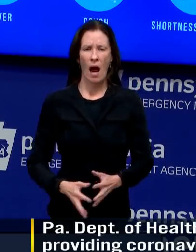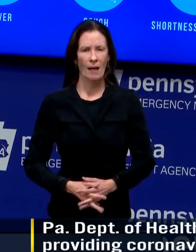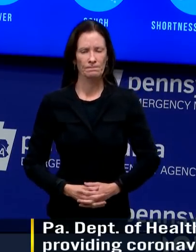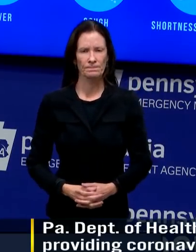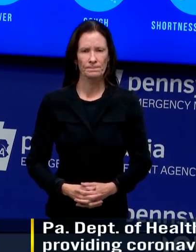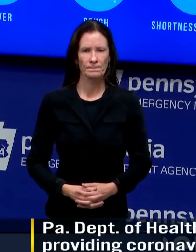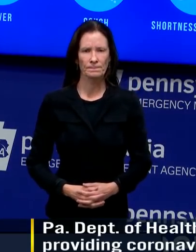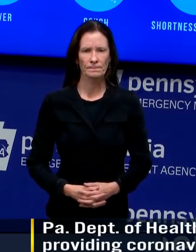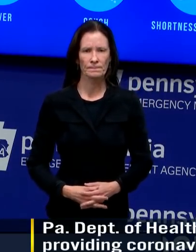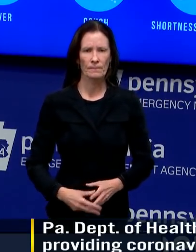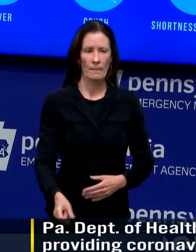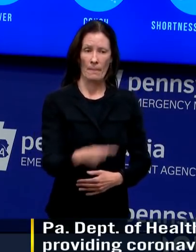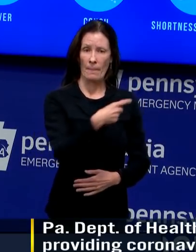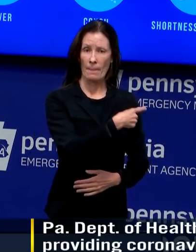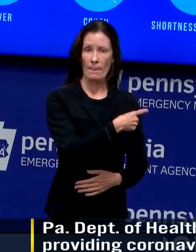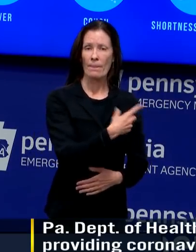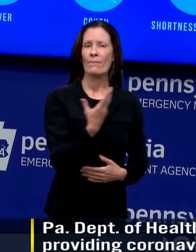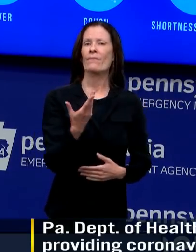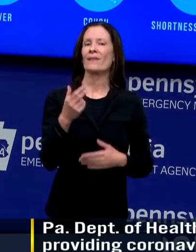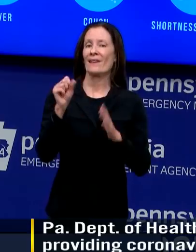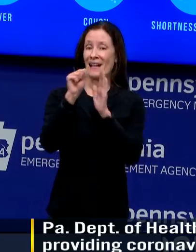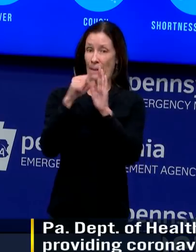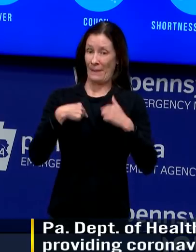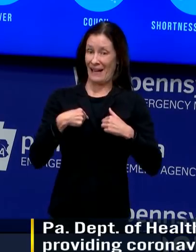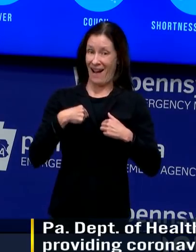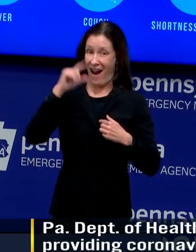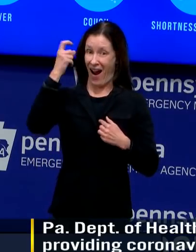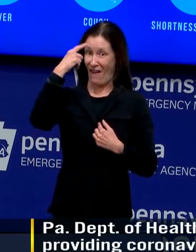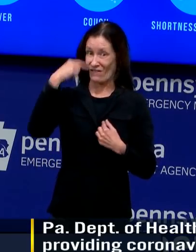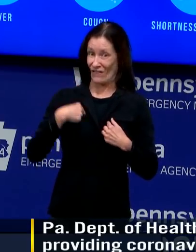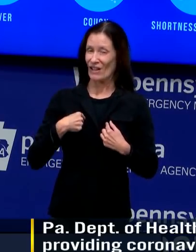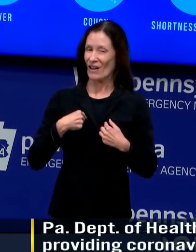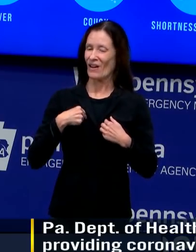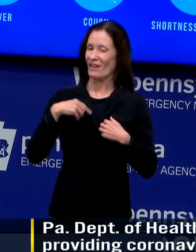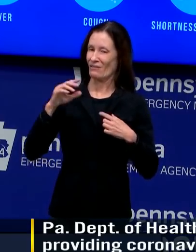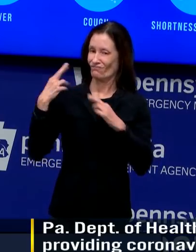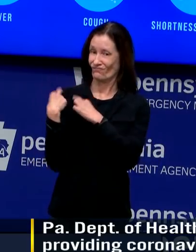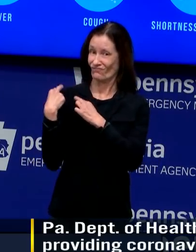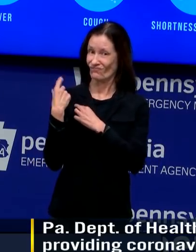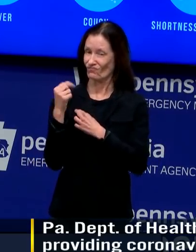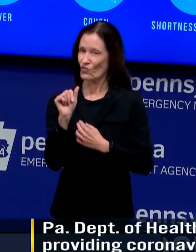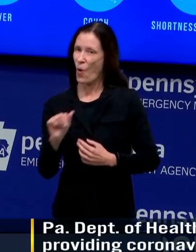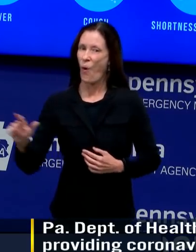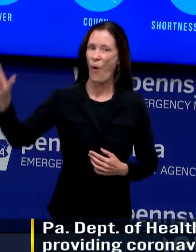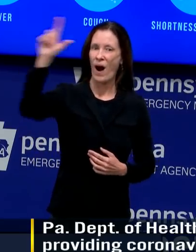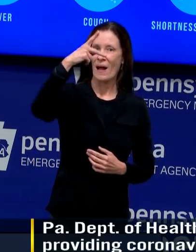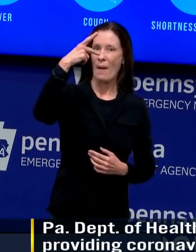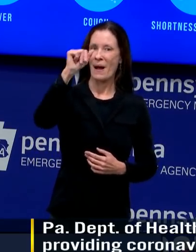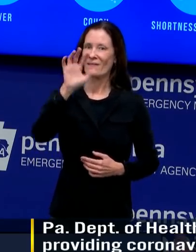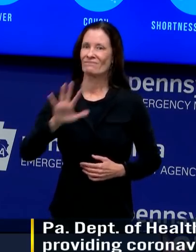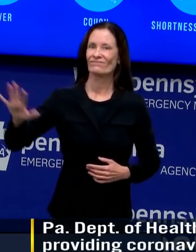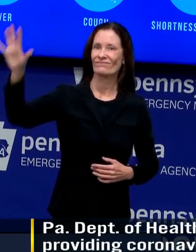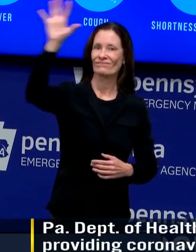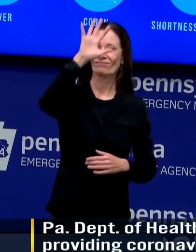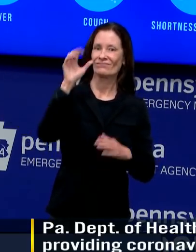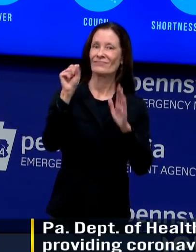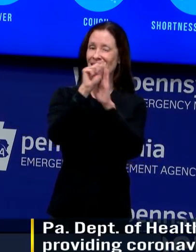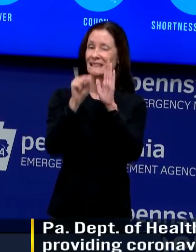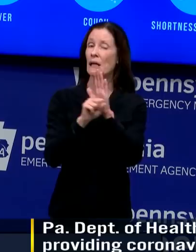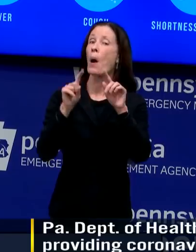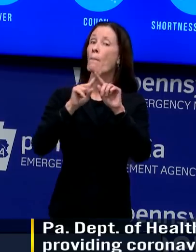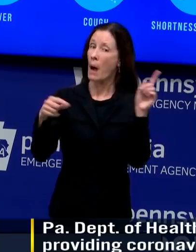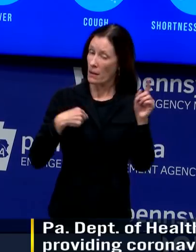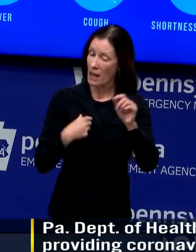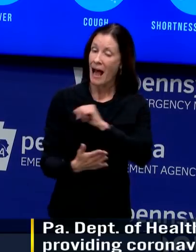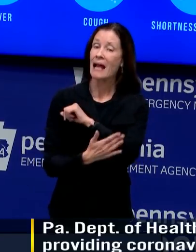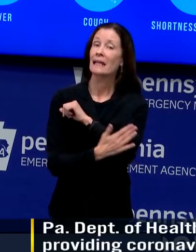we work in close partnership with the counties, but the ultimate call is going to be, you know, looking at the